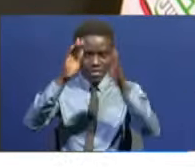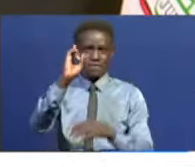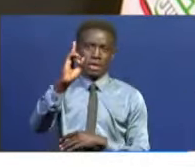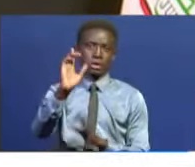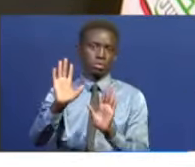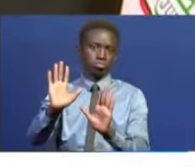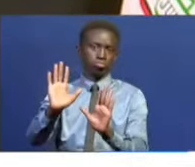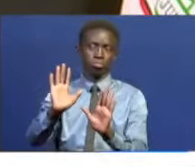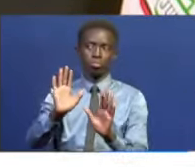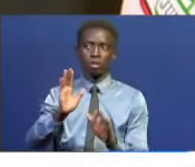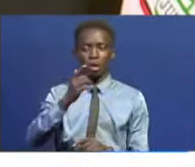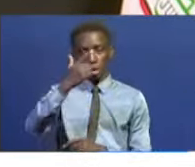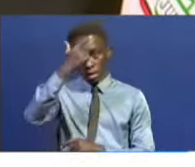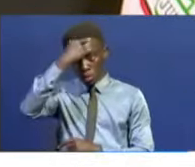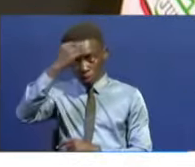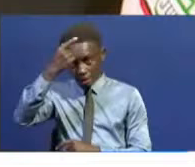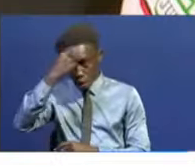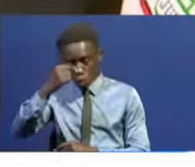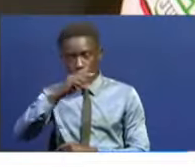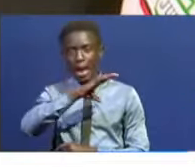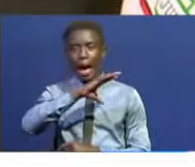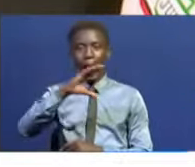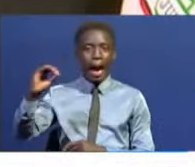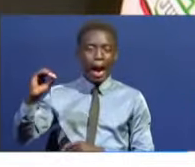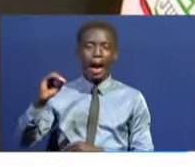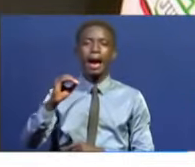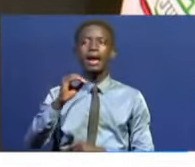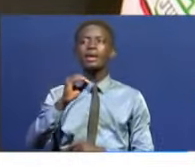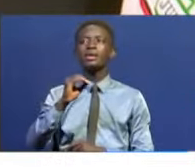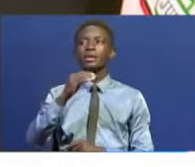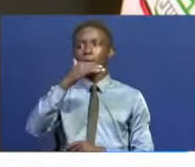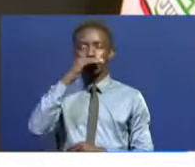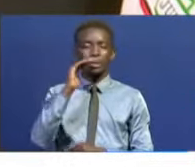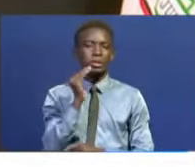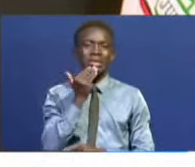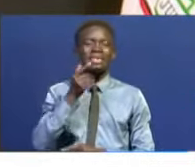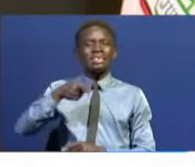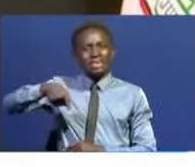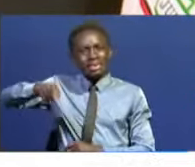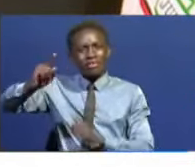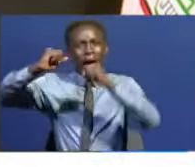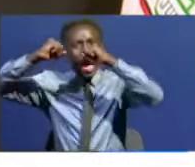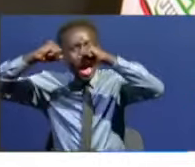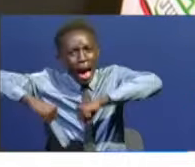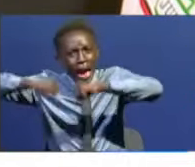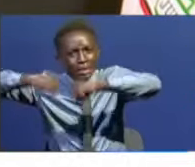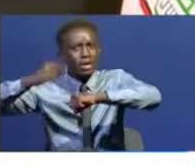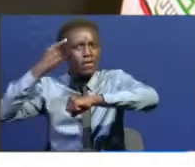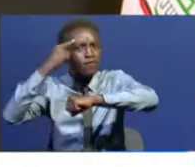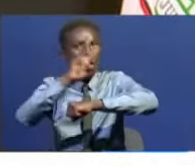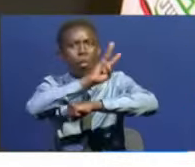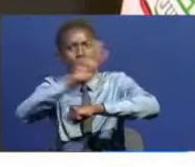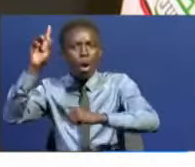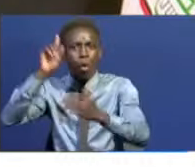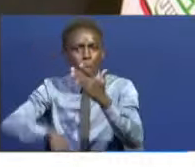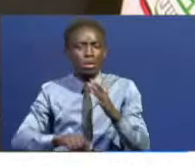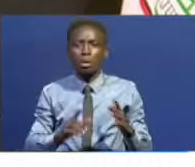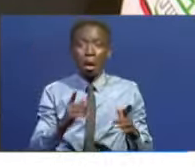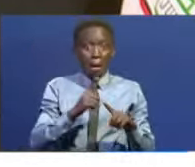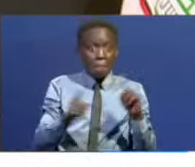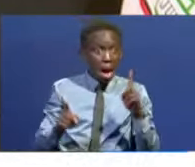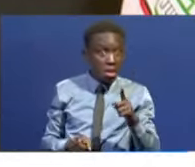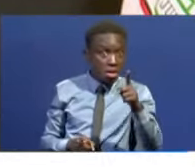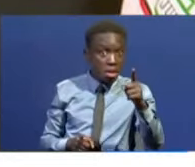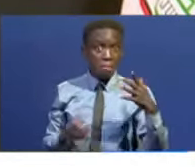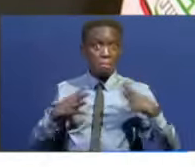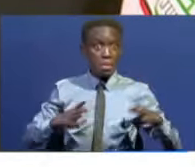Mudavadi and Wetangula signed a package for Western Kenya. I've never had anybody call them tribalist, but